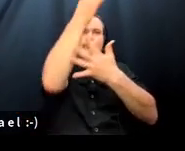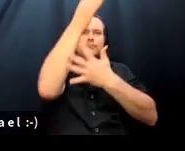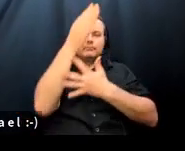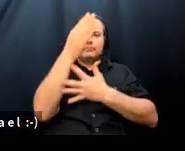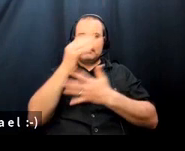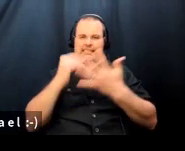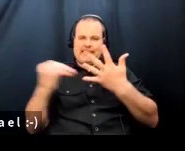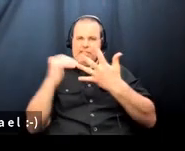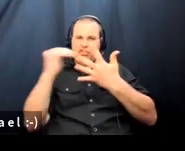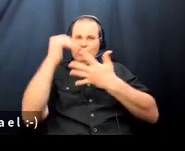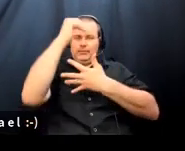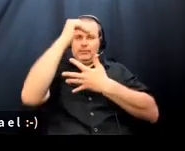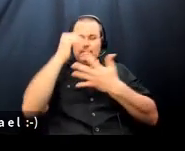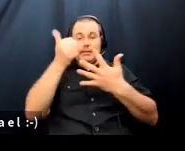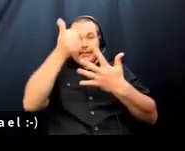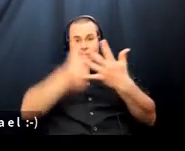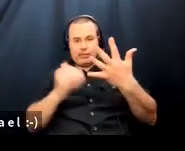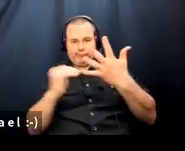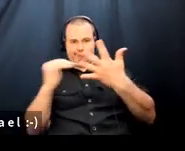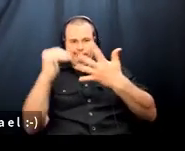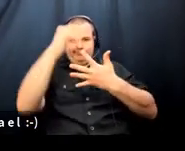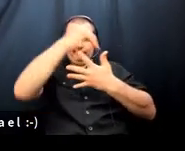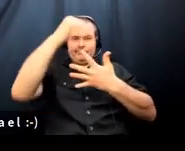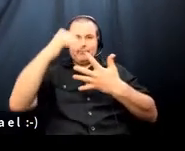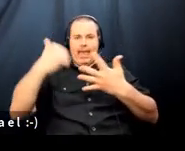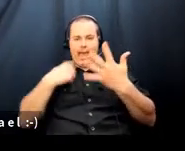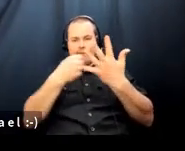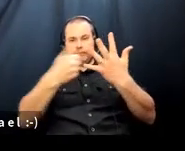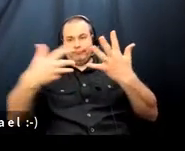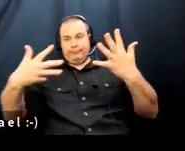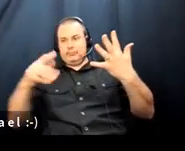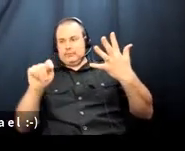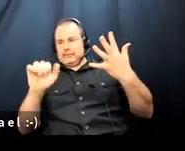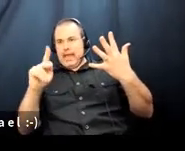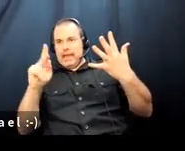of those stages. And if they skip a task,